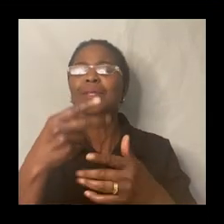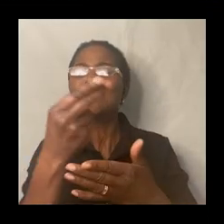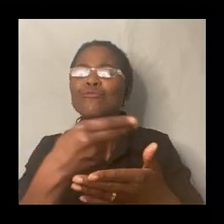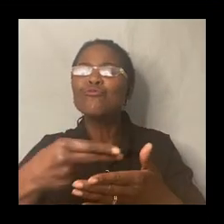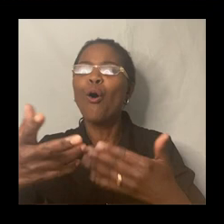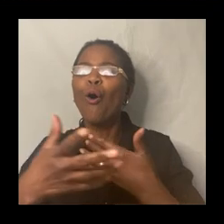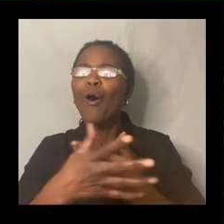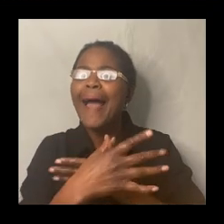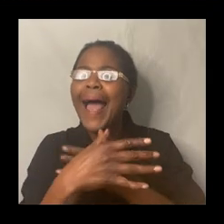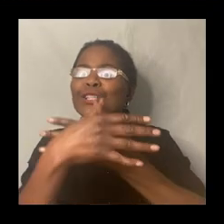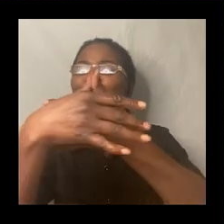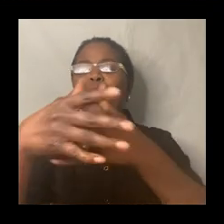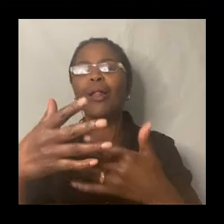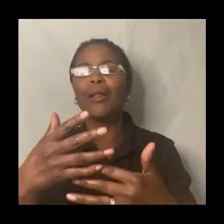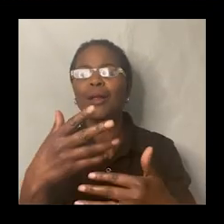with wings.